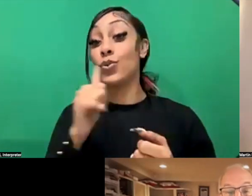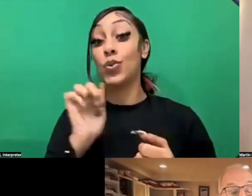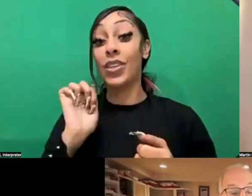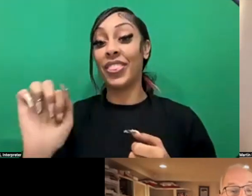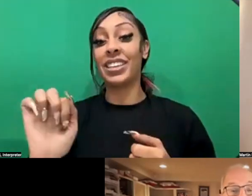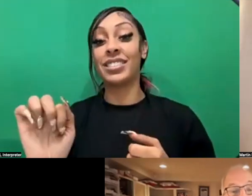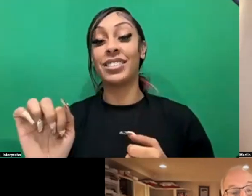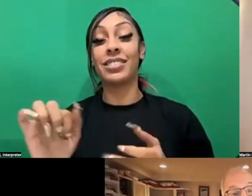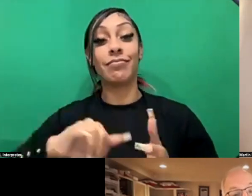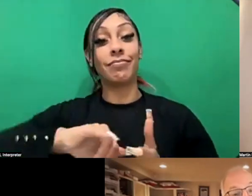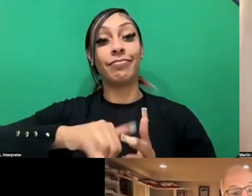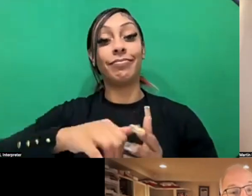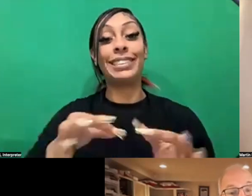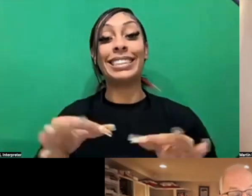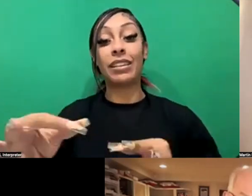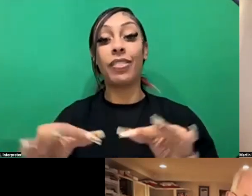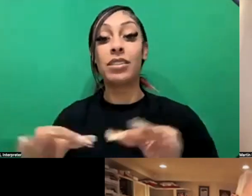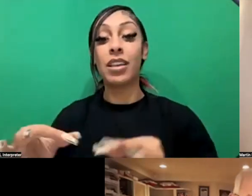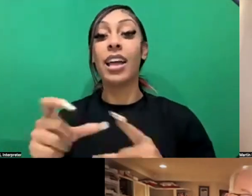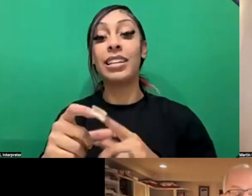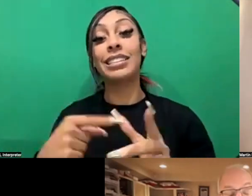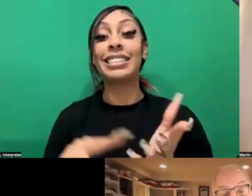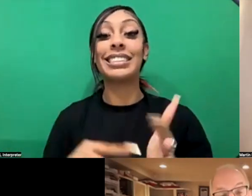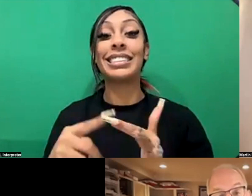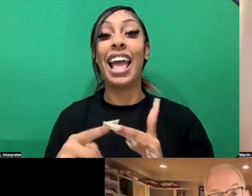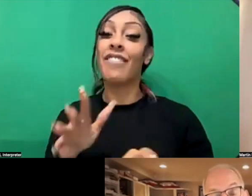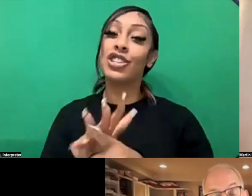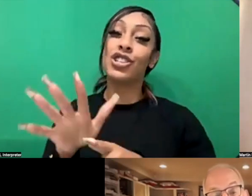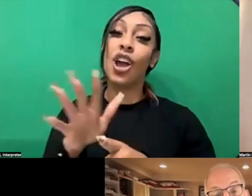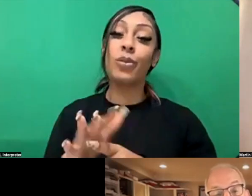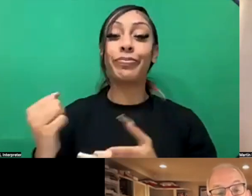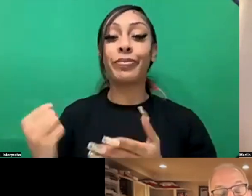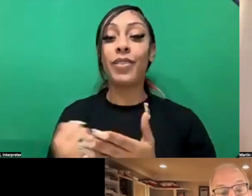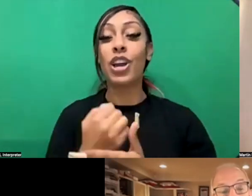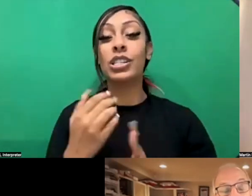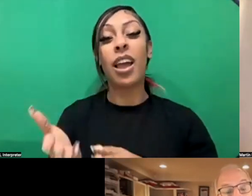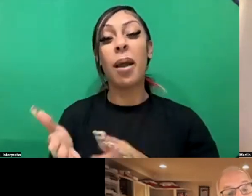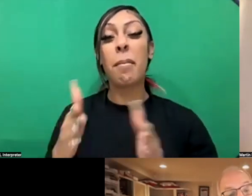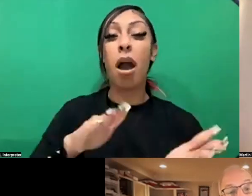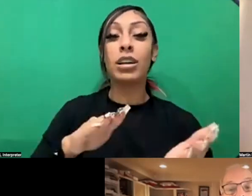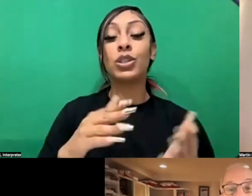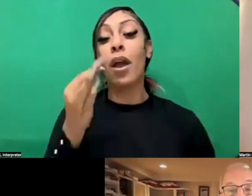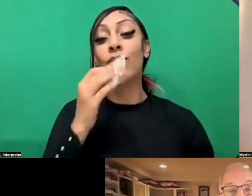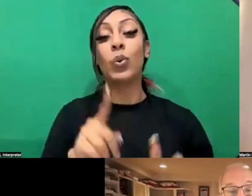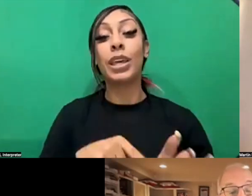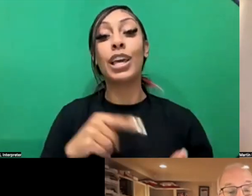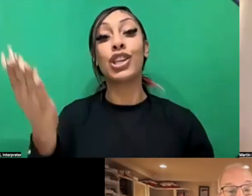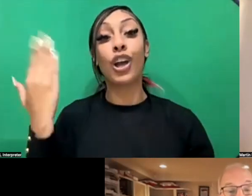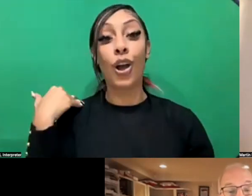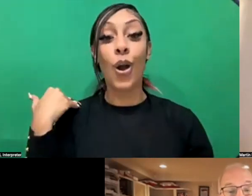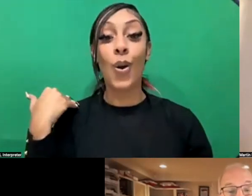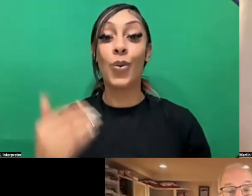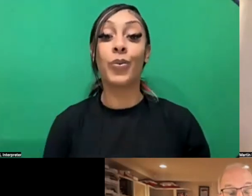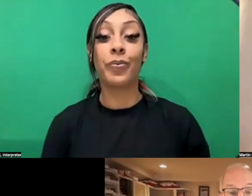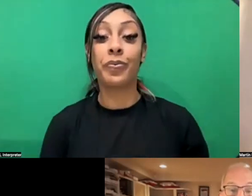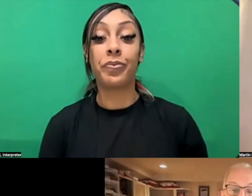In fact, Dave and I used to joke, Dave unfortunately passed away a couple of years ago, but we used to joke that